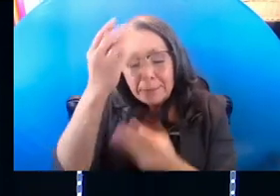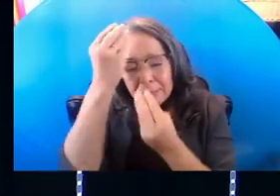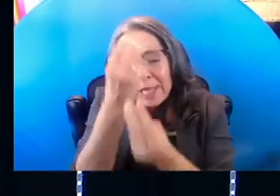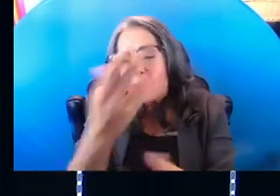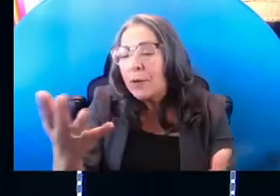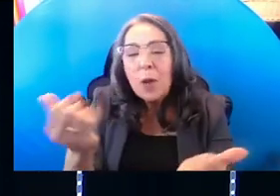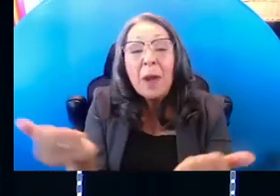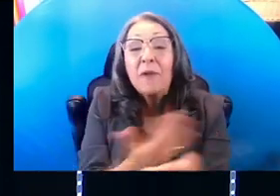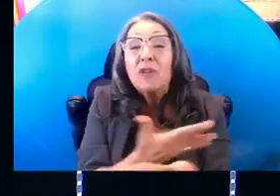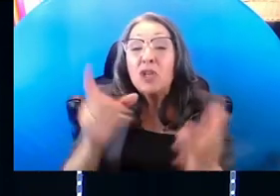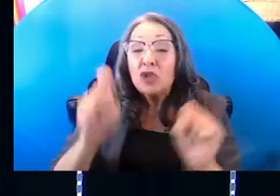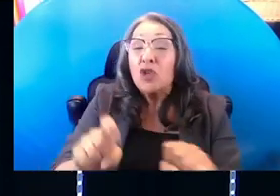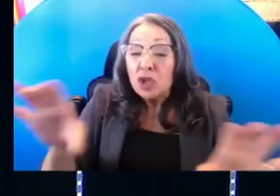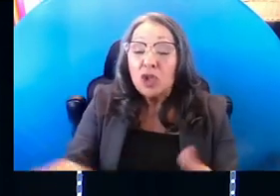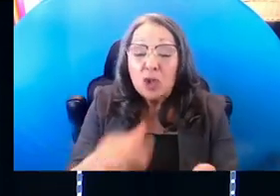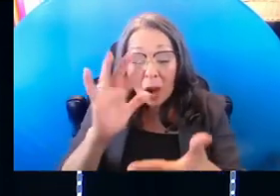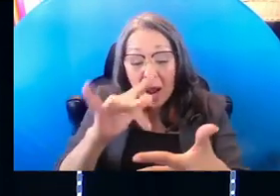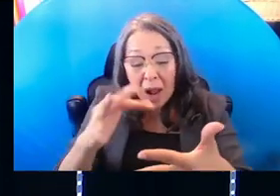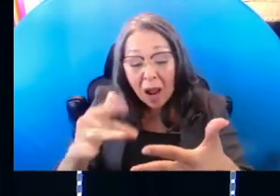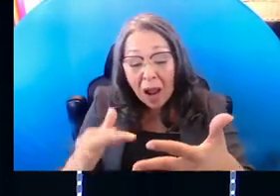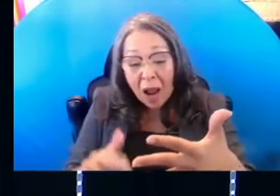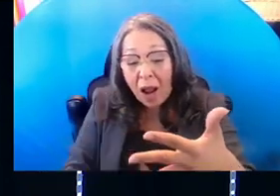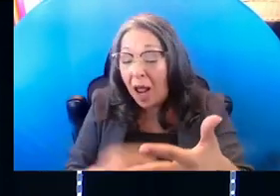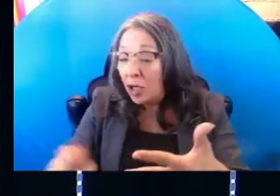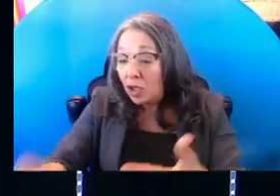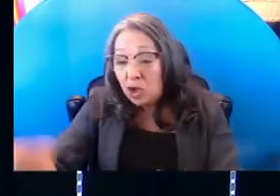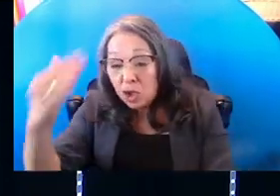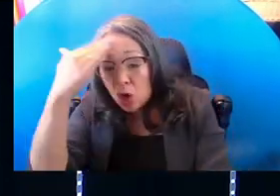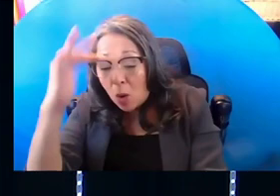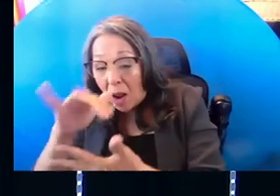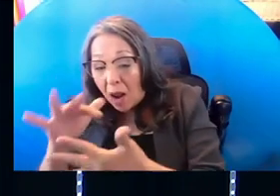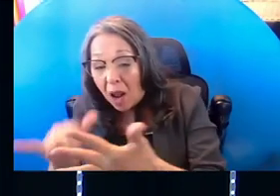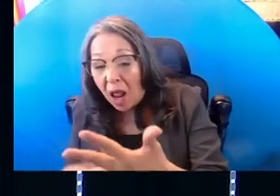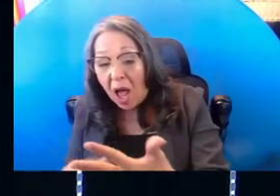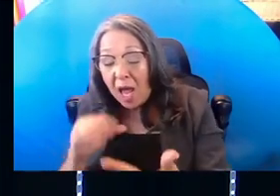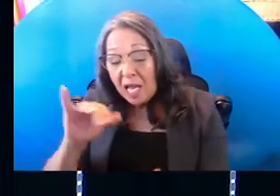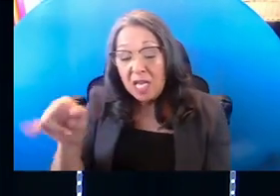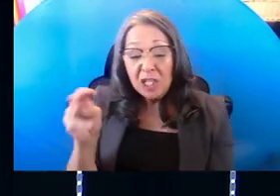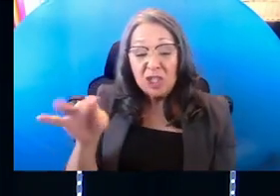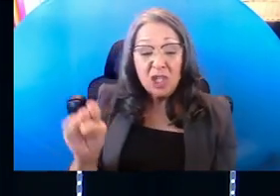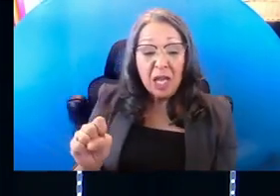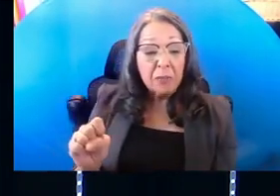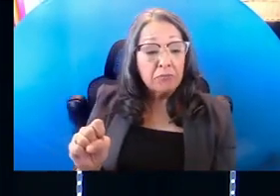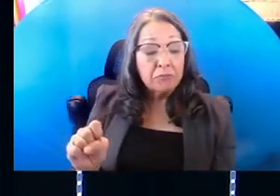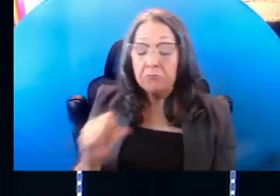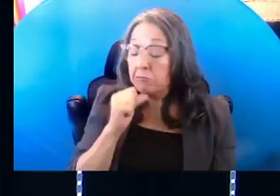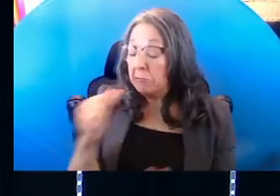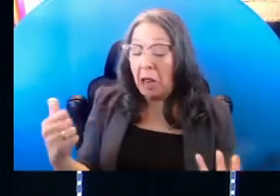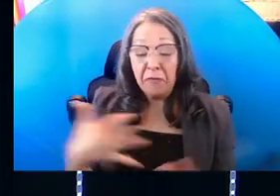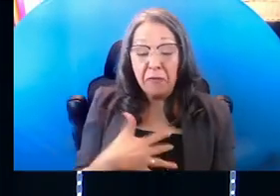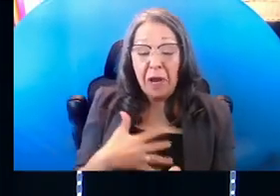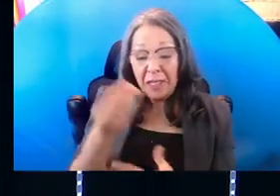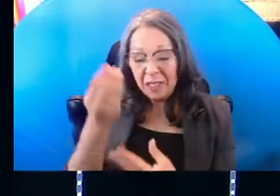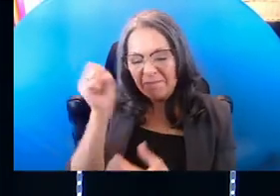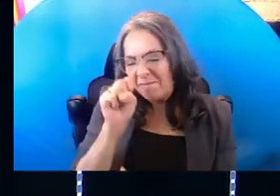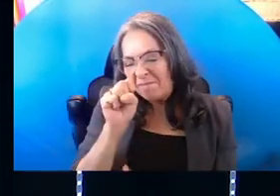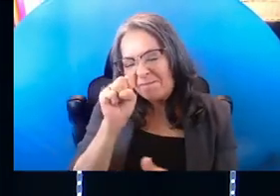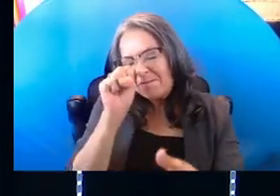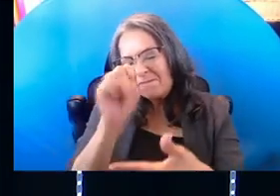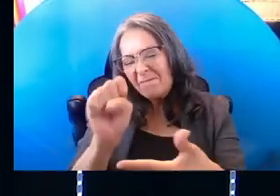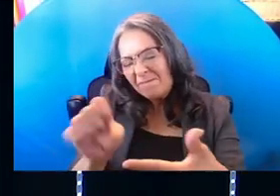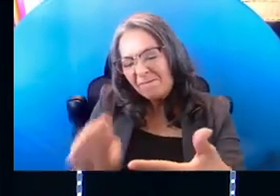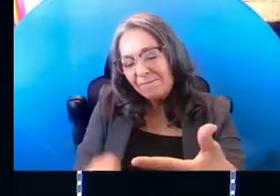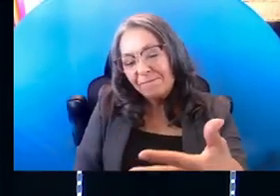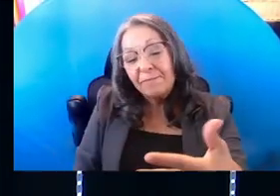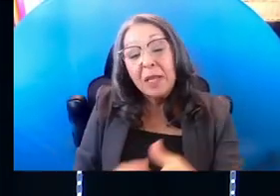that they need to be doing and knowing, and he's not afraid just to tell you like it is. And so as we walk through this scripture, we're going to see some of that. And I think it's